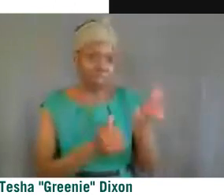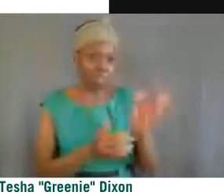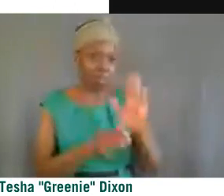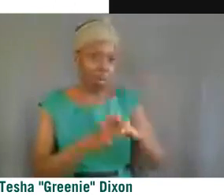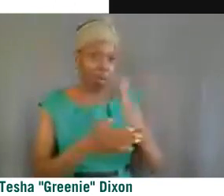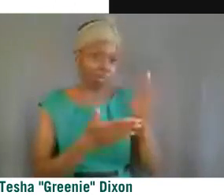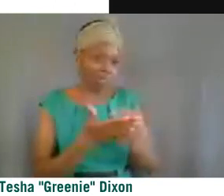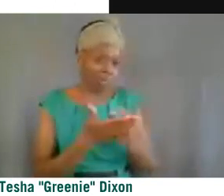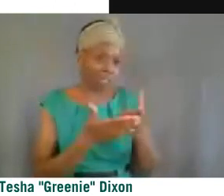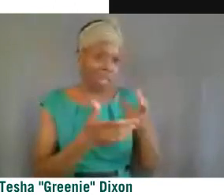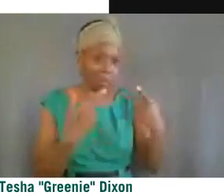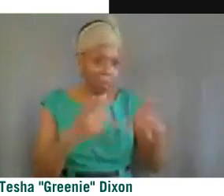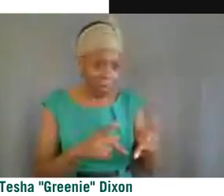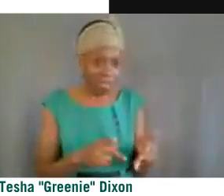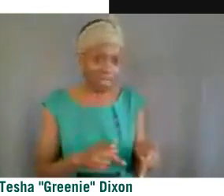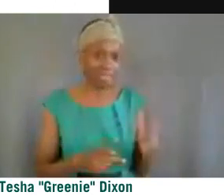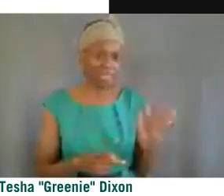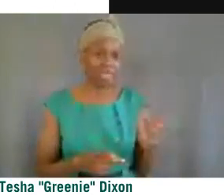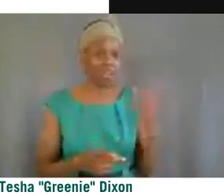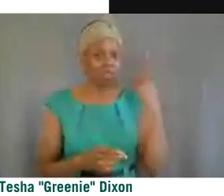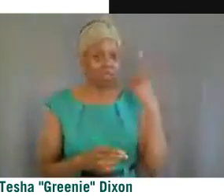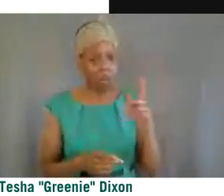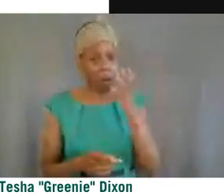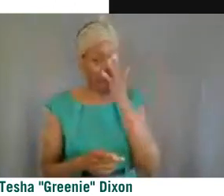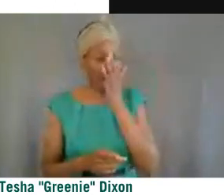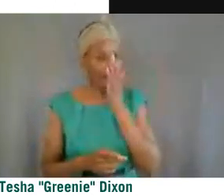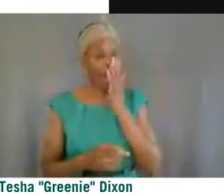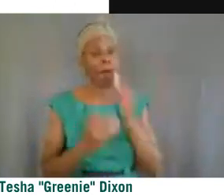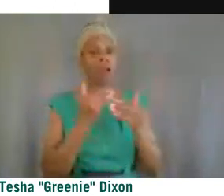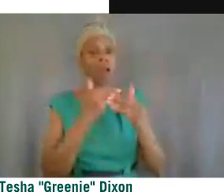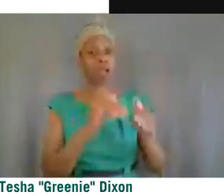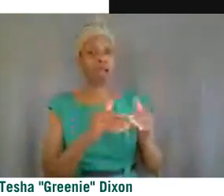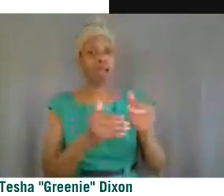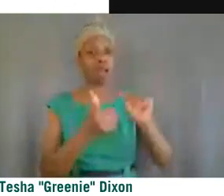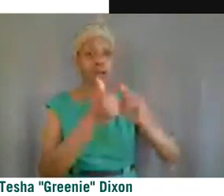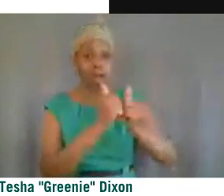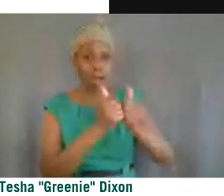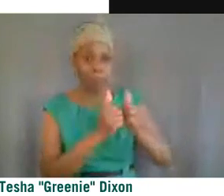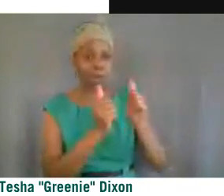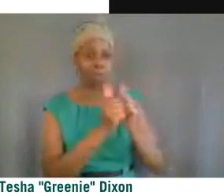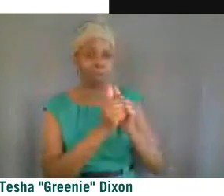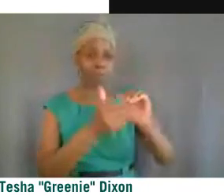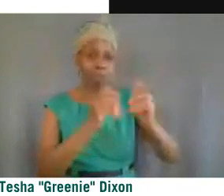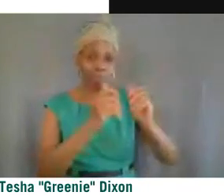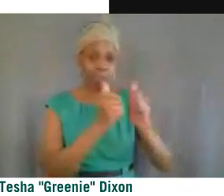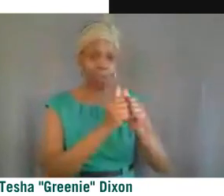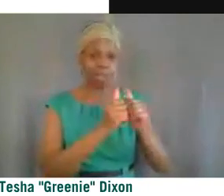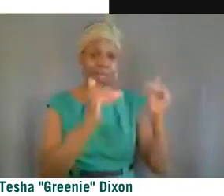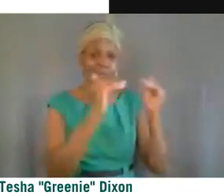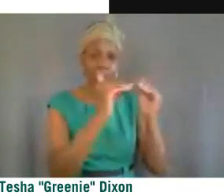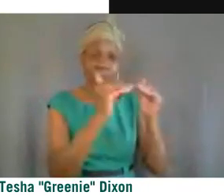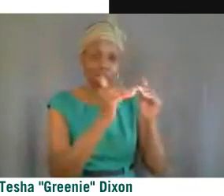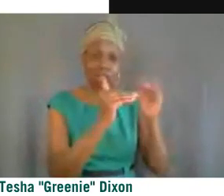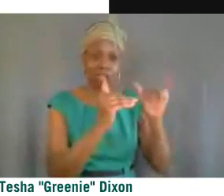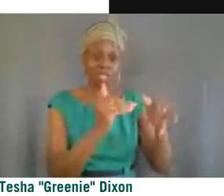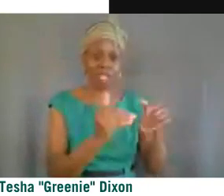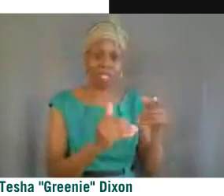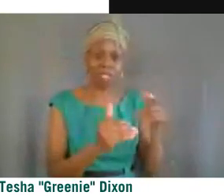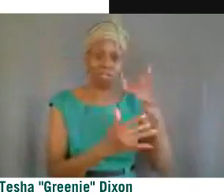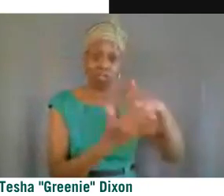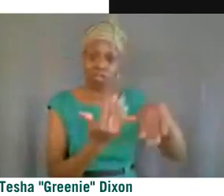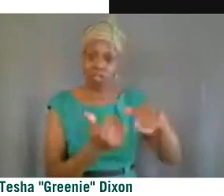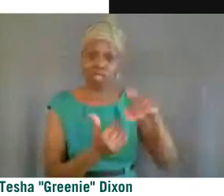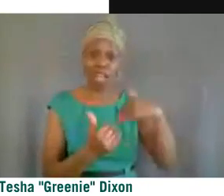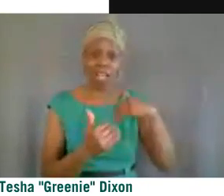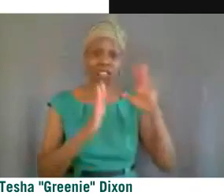it allows for a level of competitiveness with peers that has a